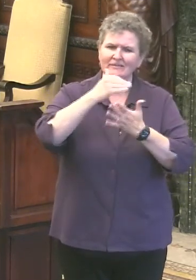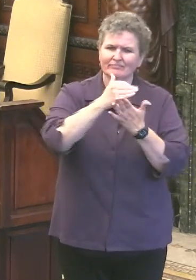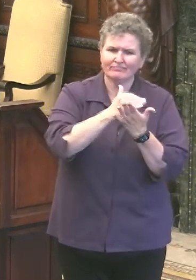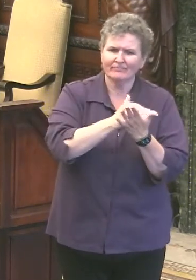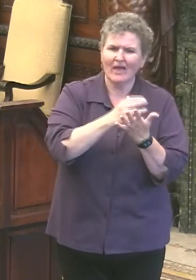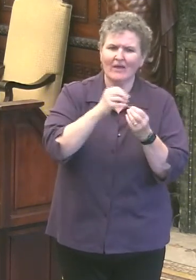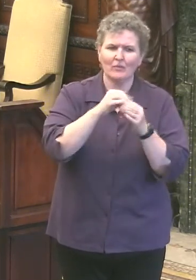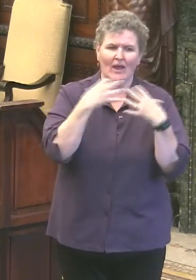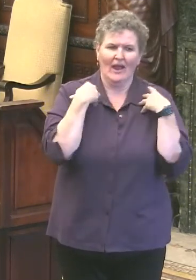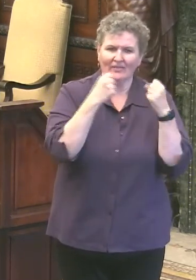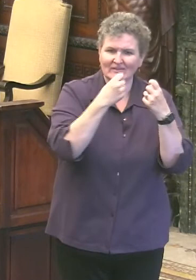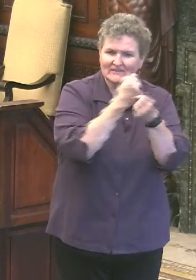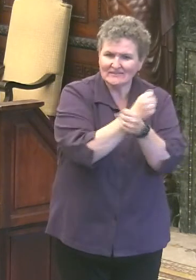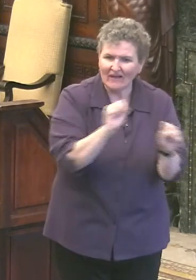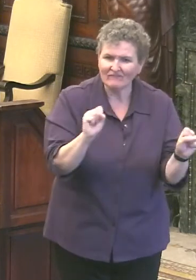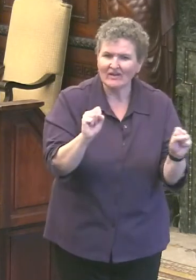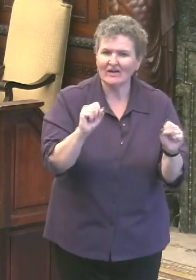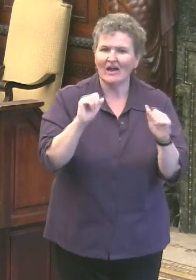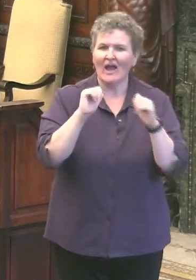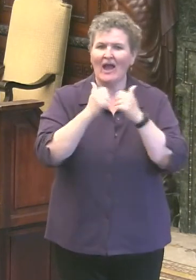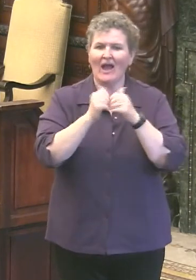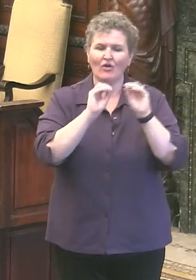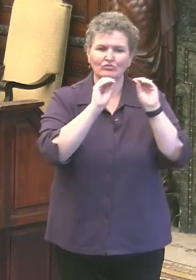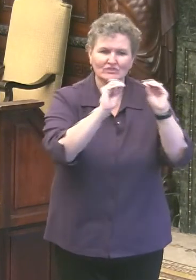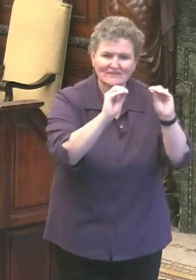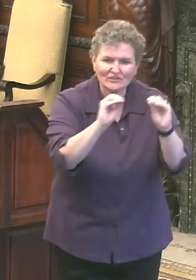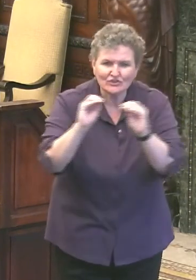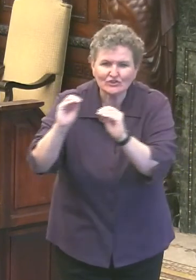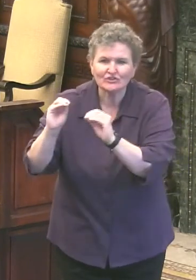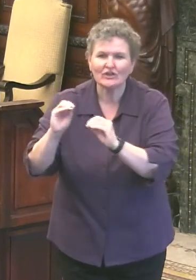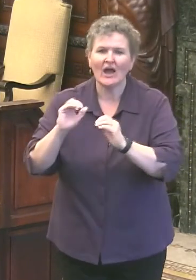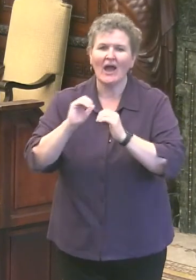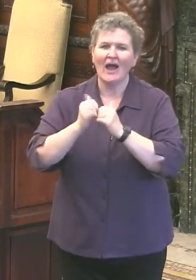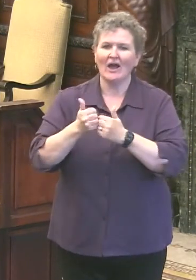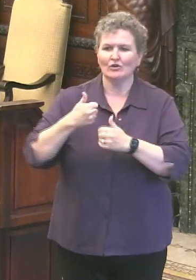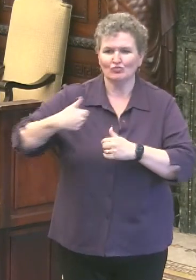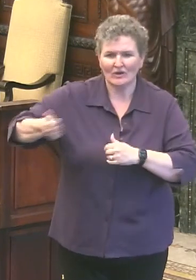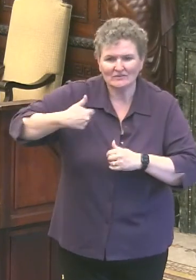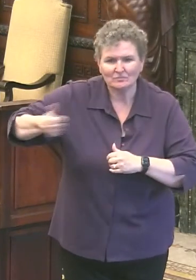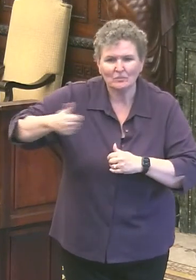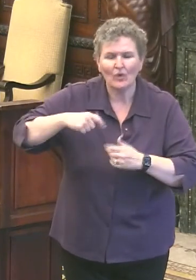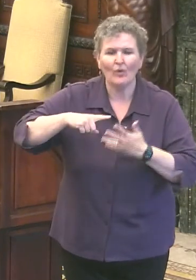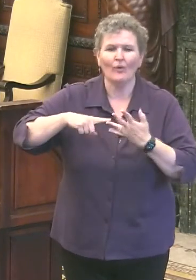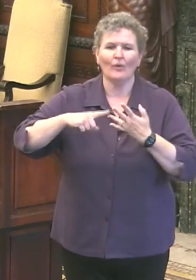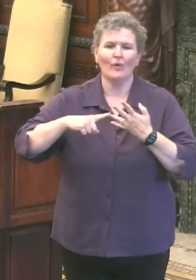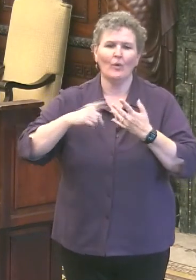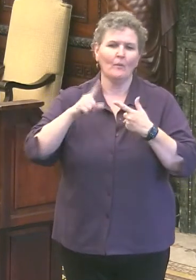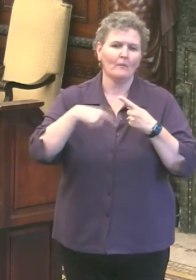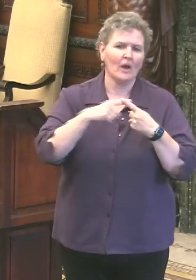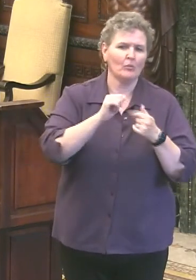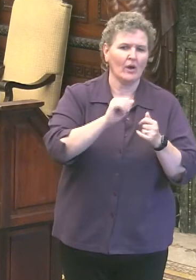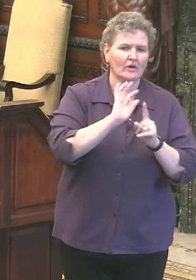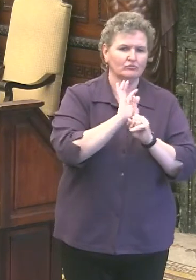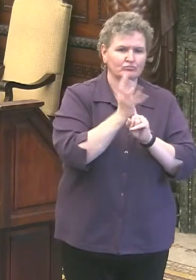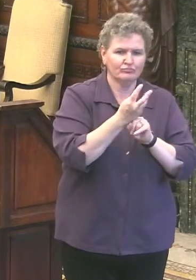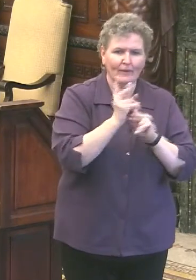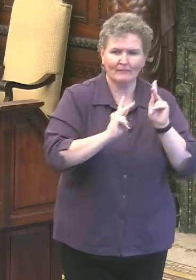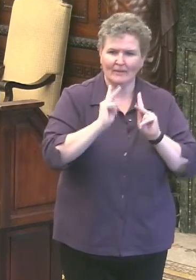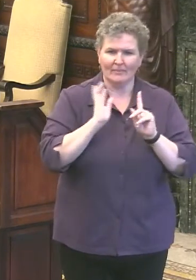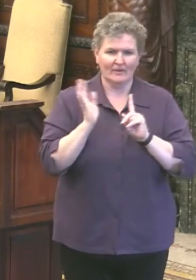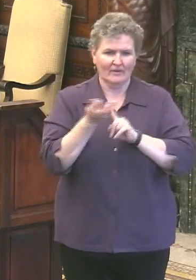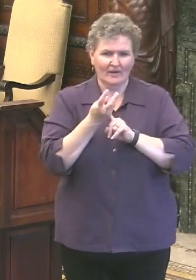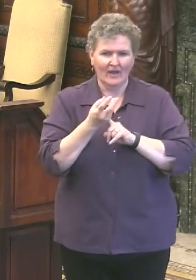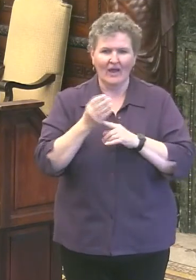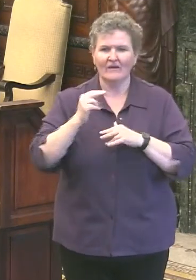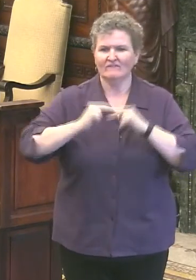instruction, digital learning, one is on transportation, another one is on wraparound services, and one is on facilities and environment. And